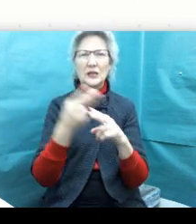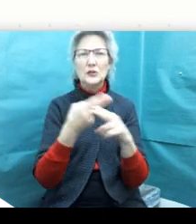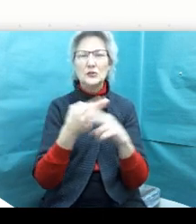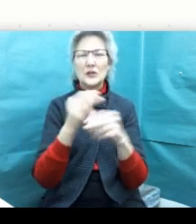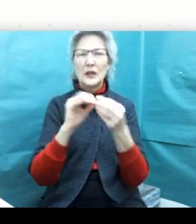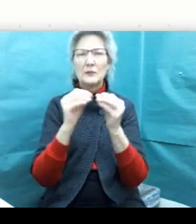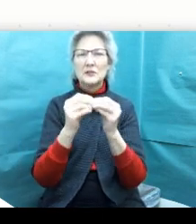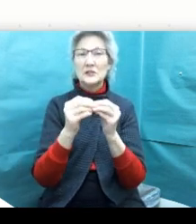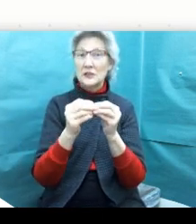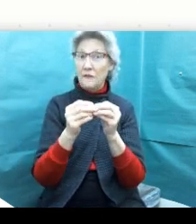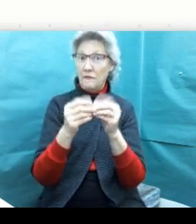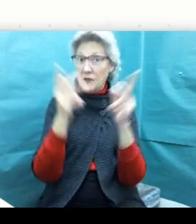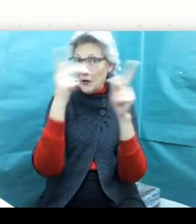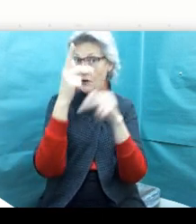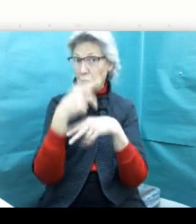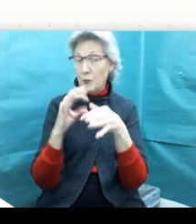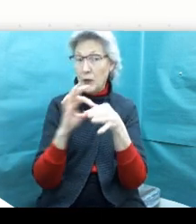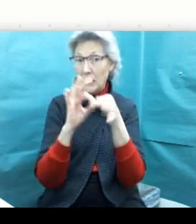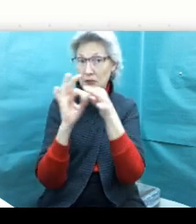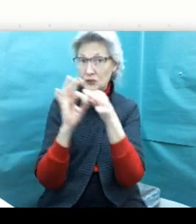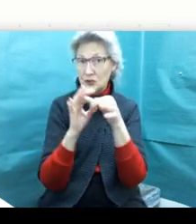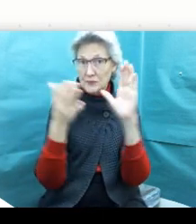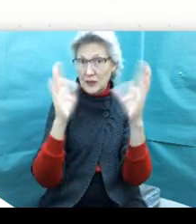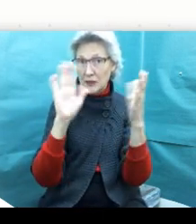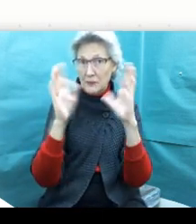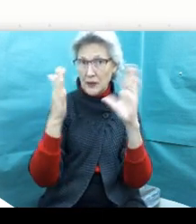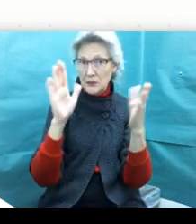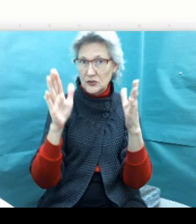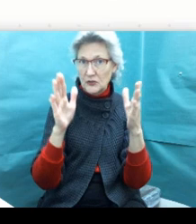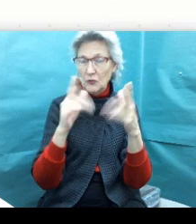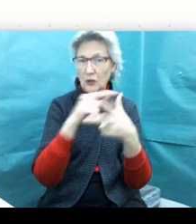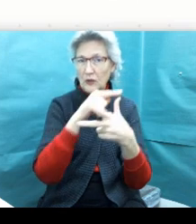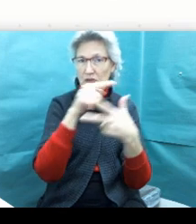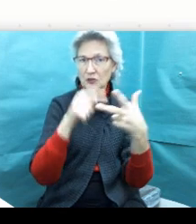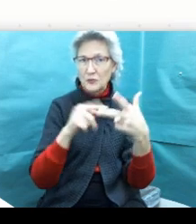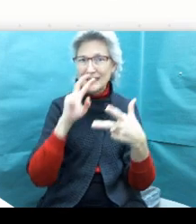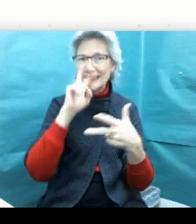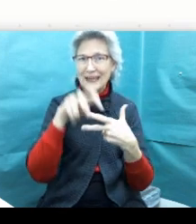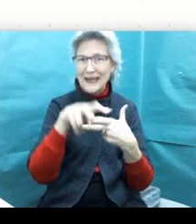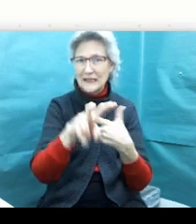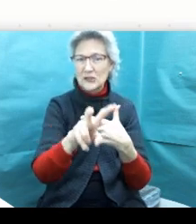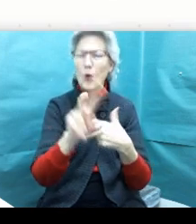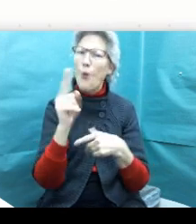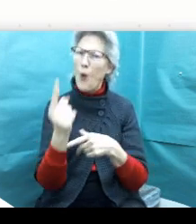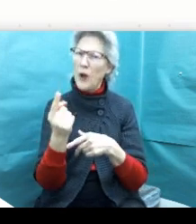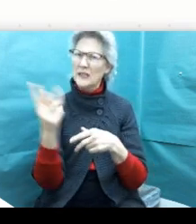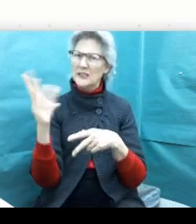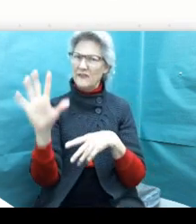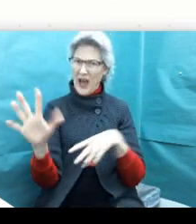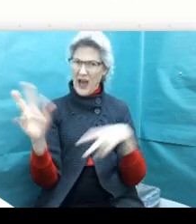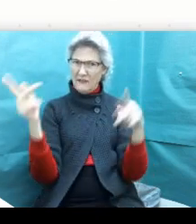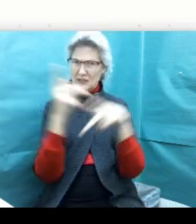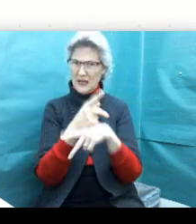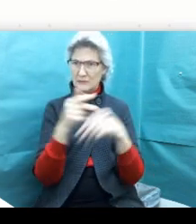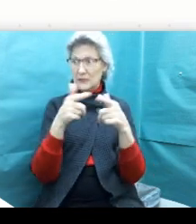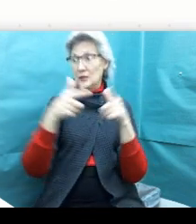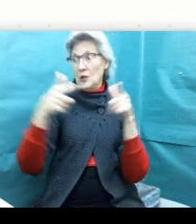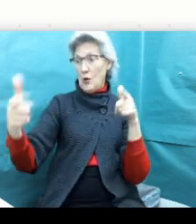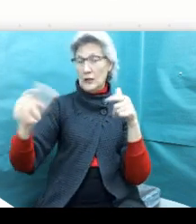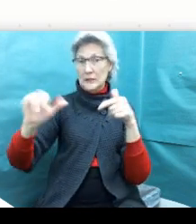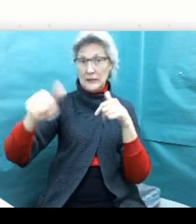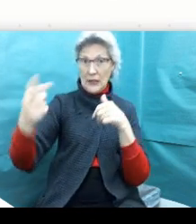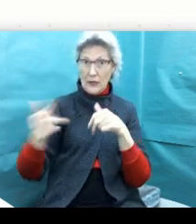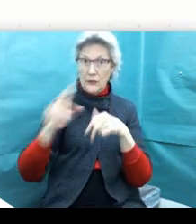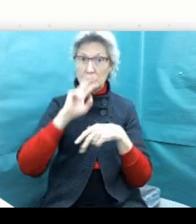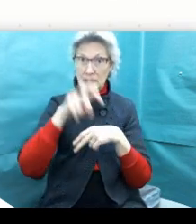out the relationship and compare them. So one of these snakes is 5 times as long as another. Well, I'm